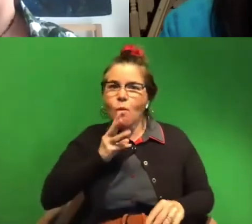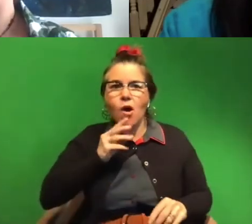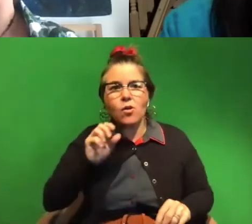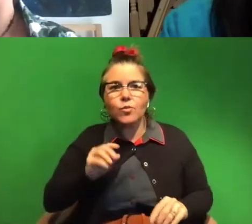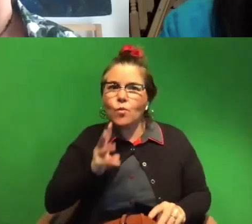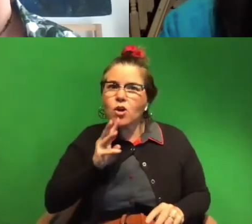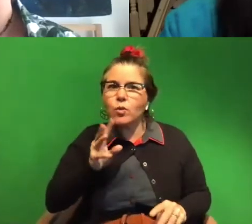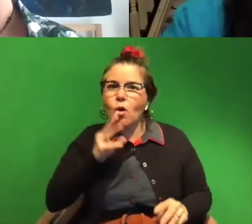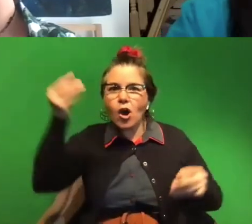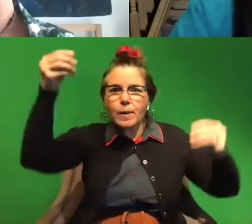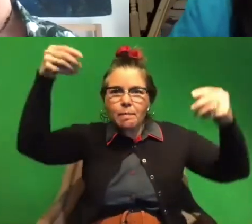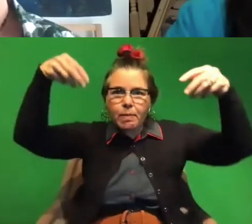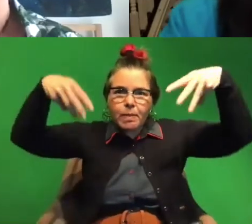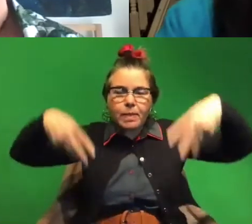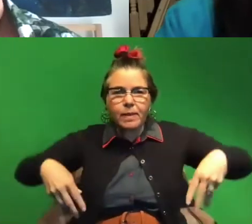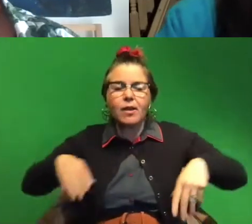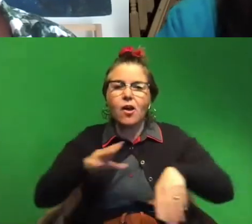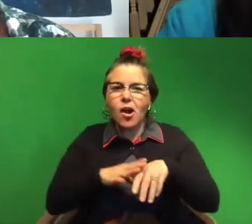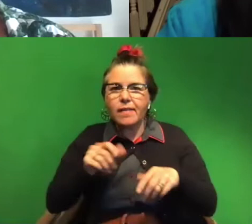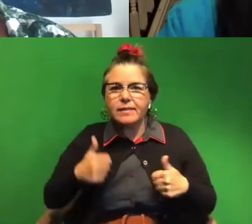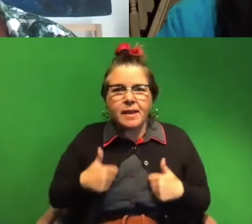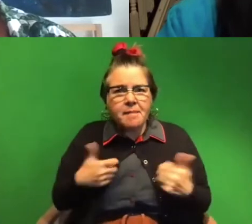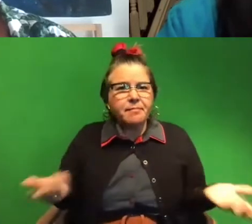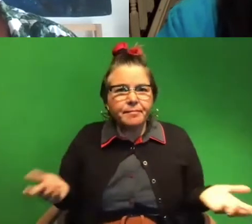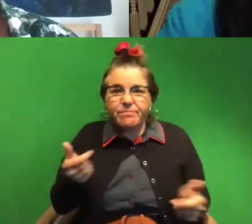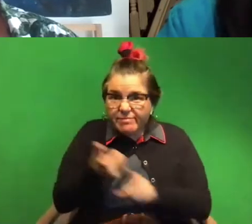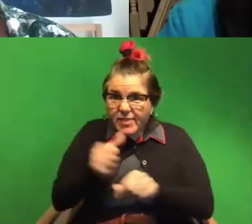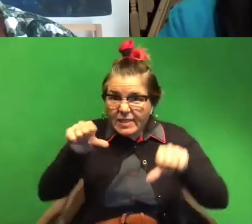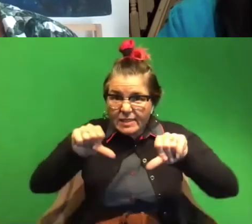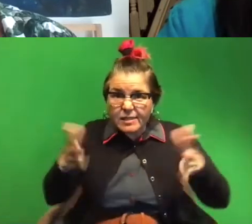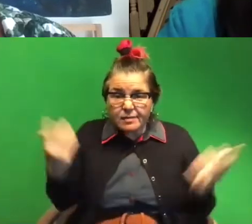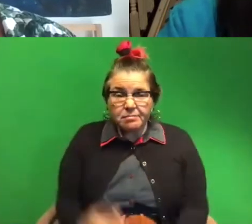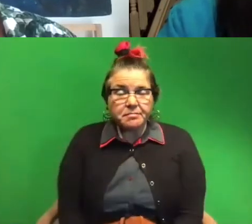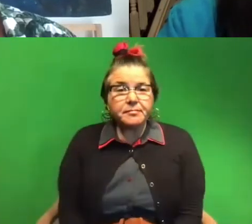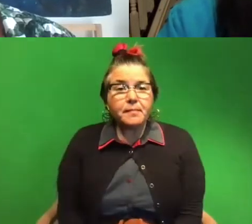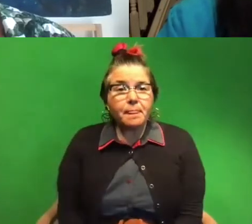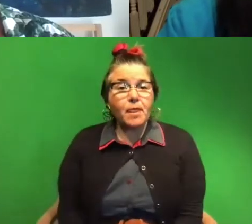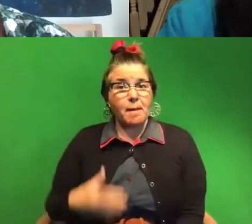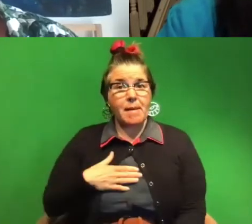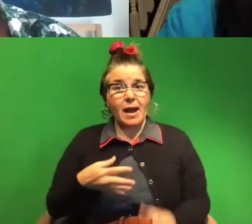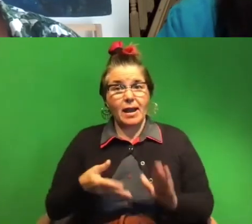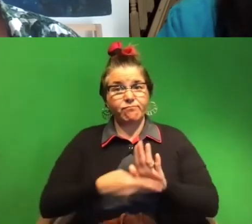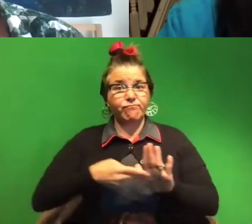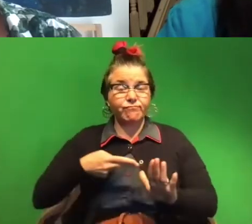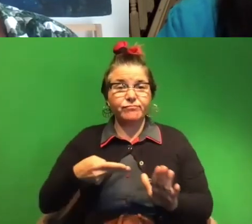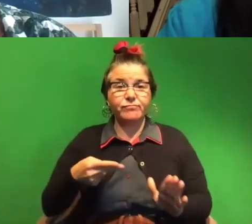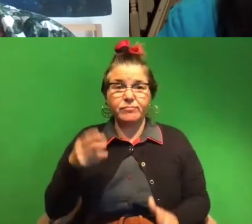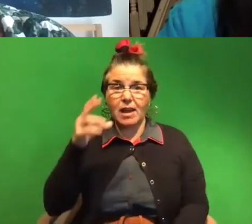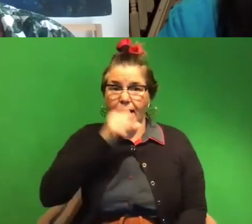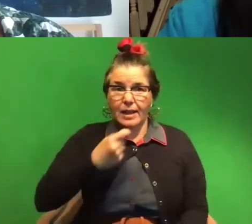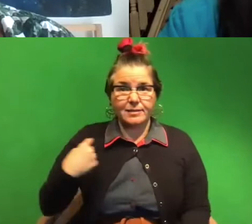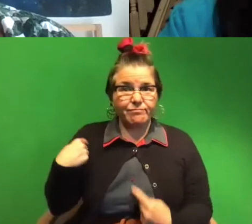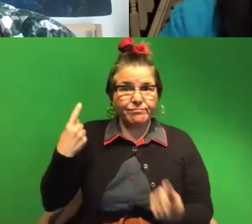the water trickle on the side of the tub, you're a scientist. So by my definition, I guess I've always been